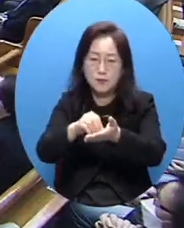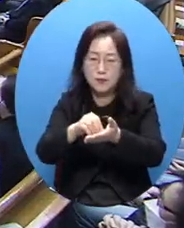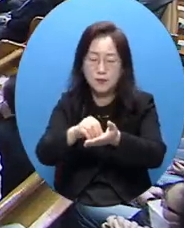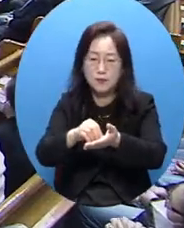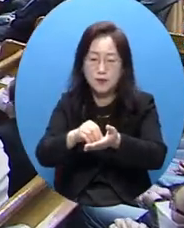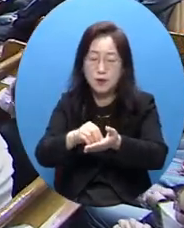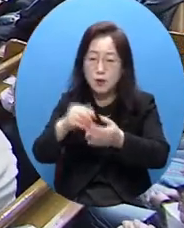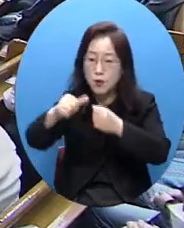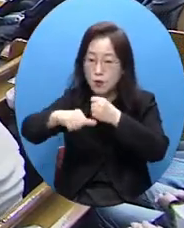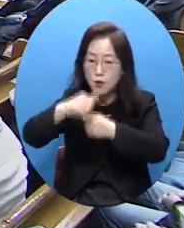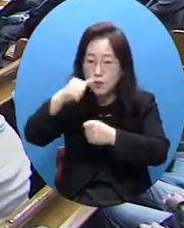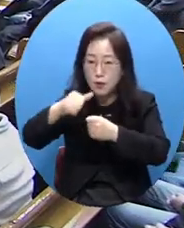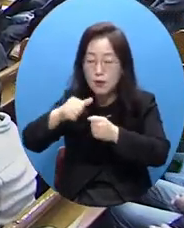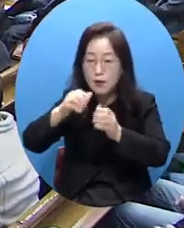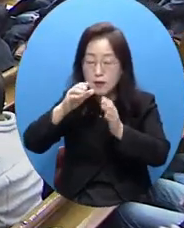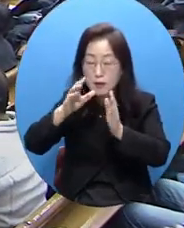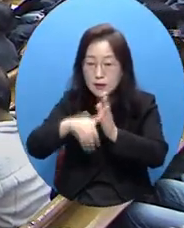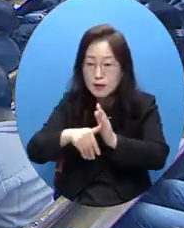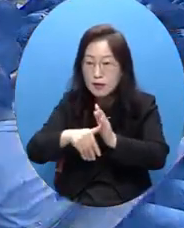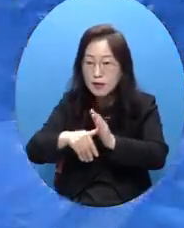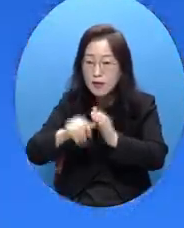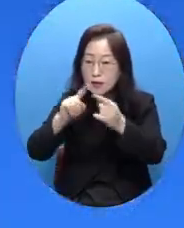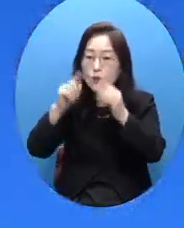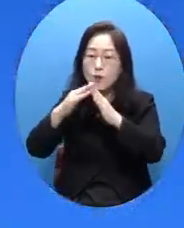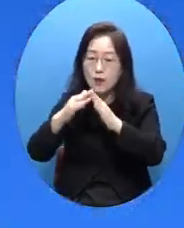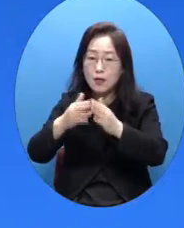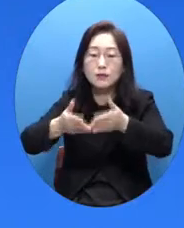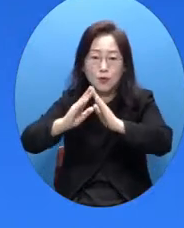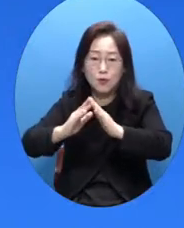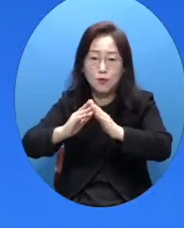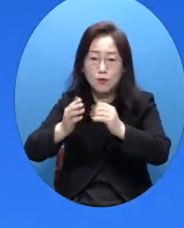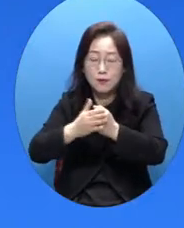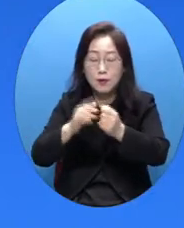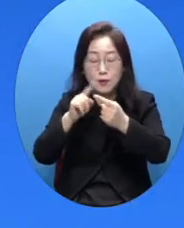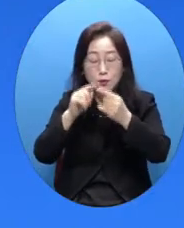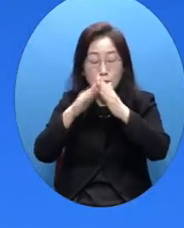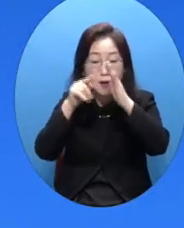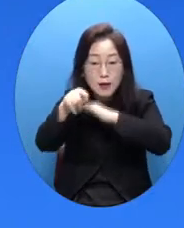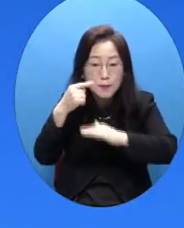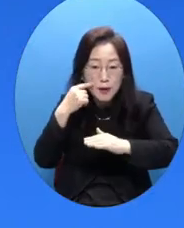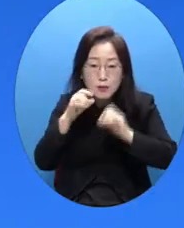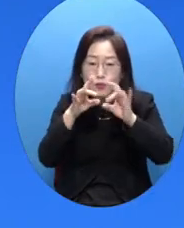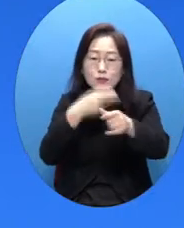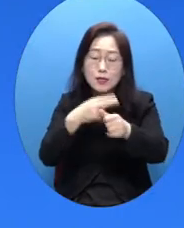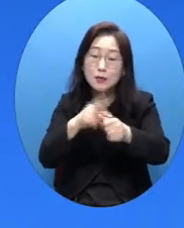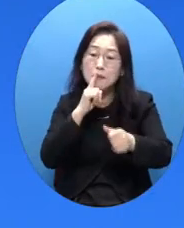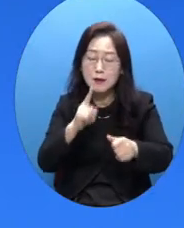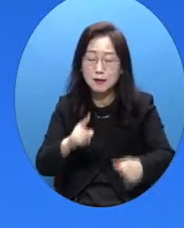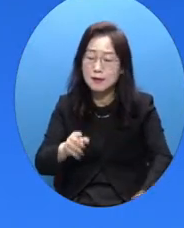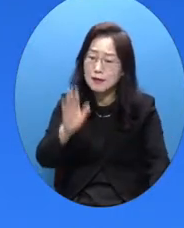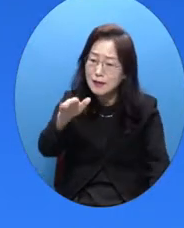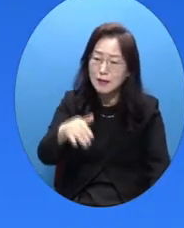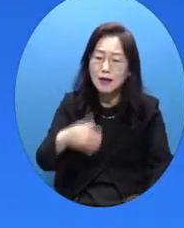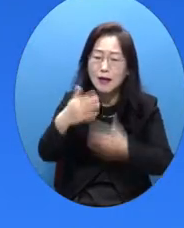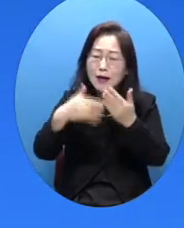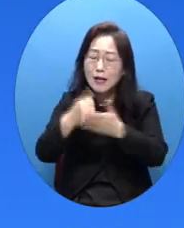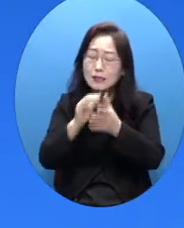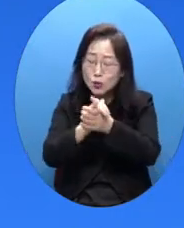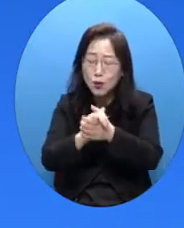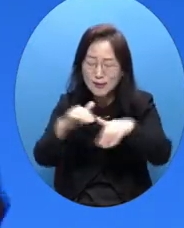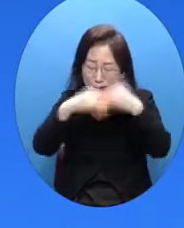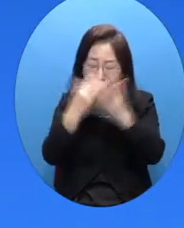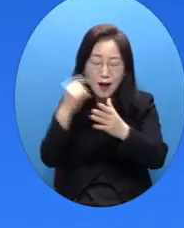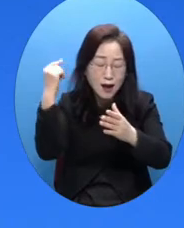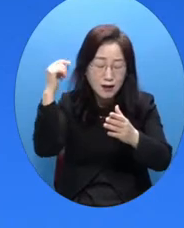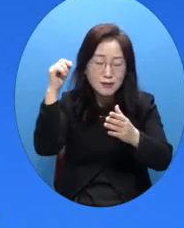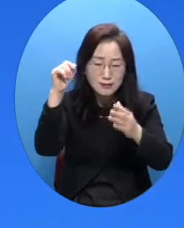and the owner of his house supported his education because his family was so poor to